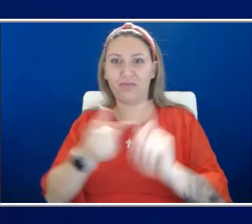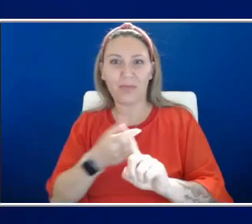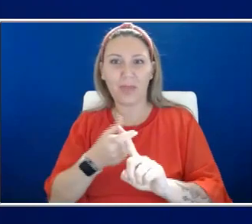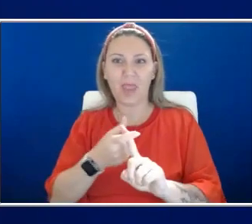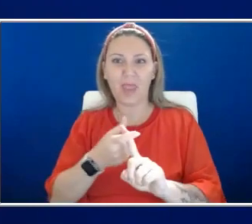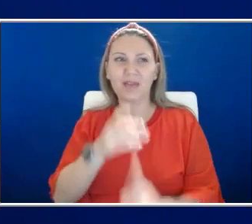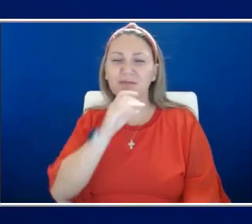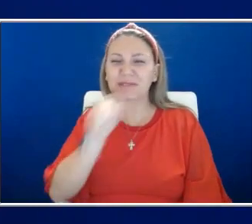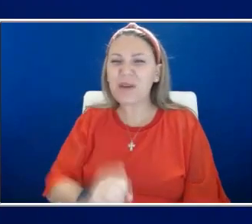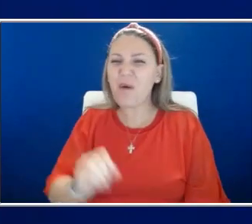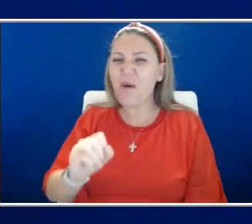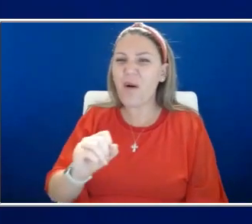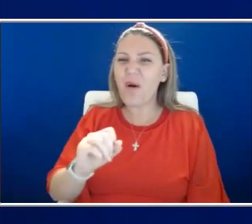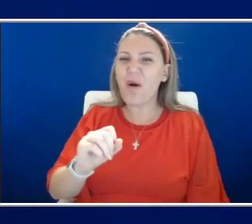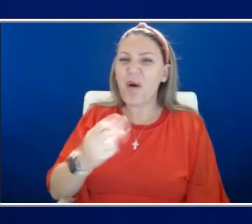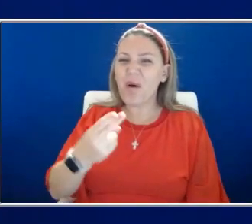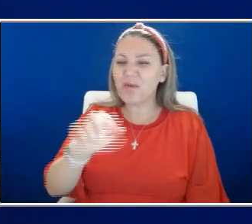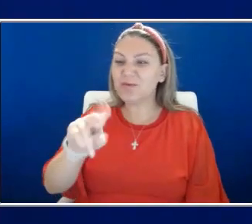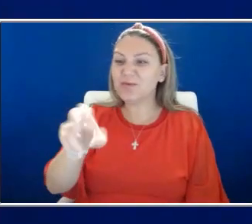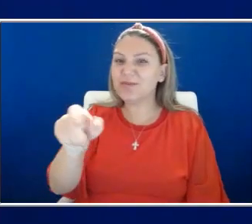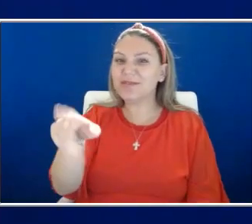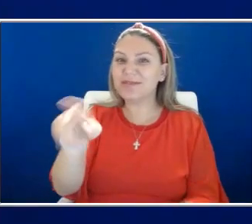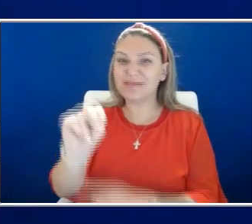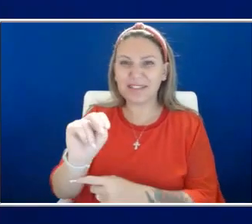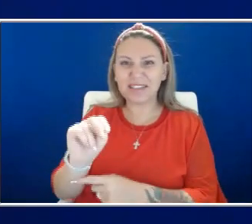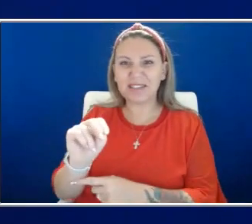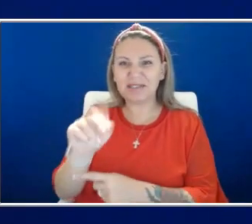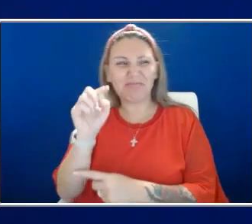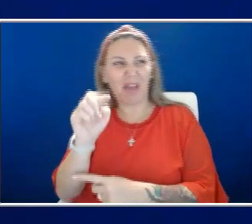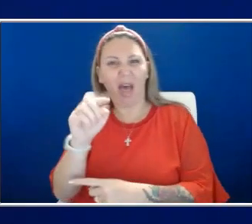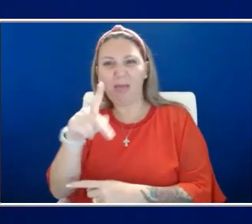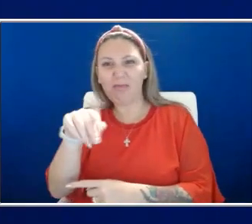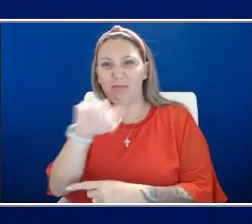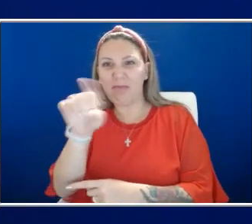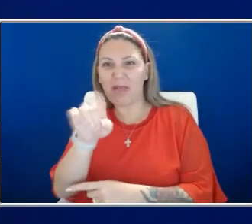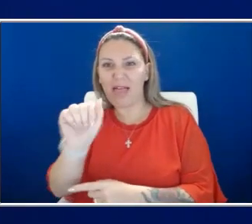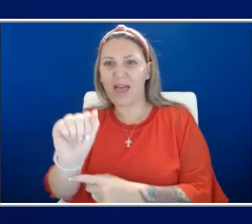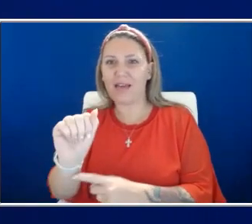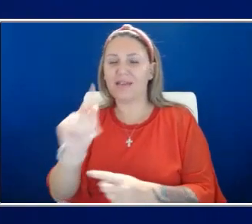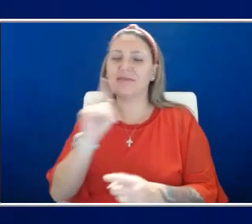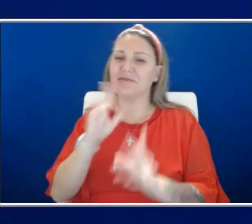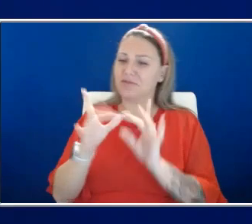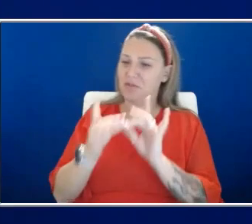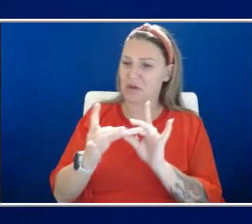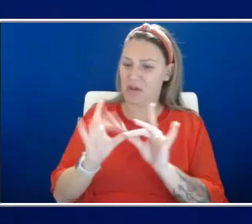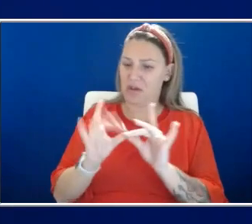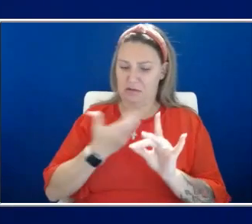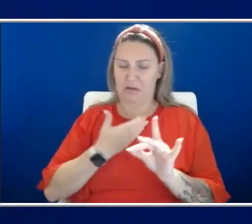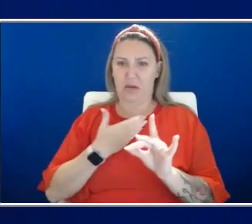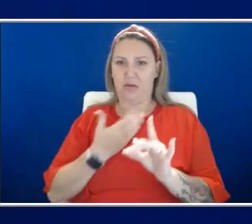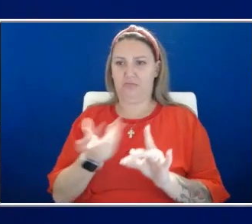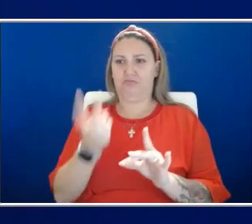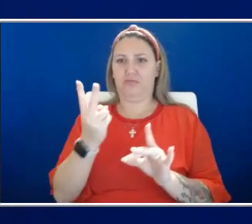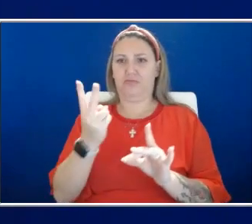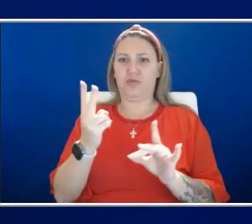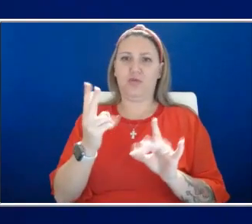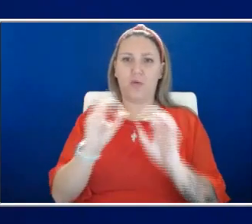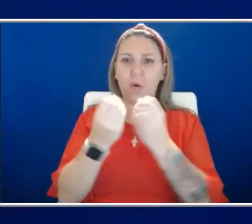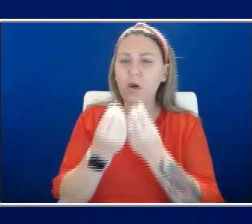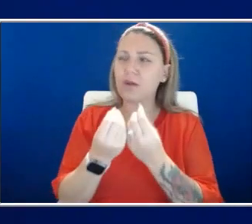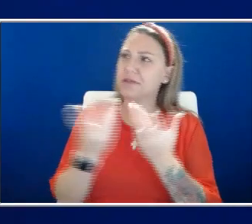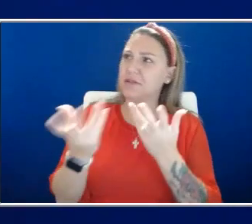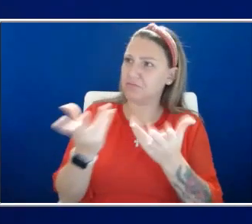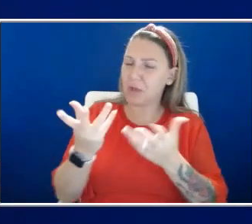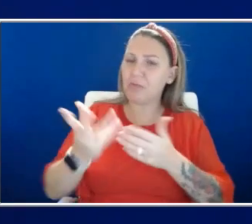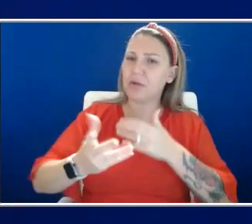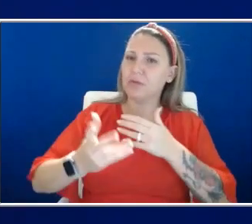on the plaza. We started this conversation, and we realized there might be something between our two organizations, and we just kept the conversation going. And